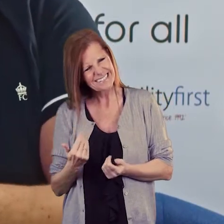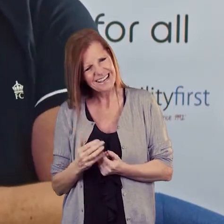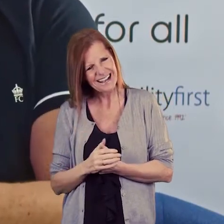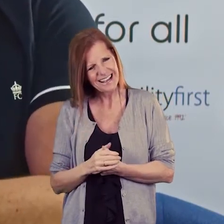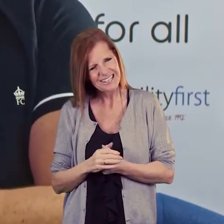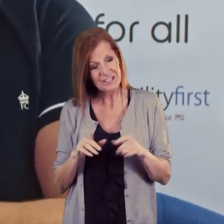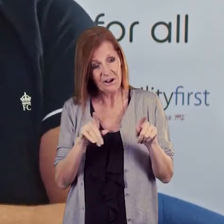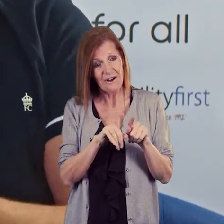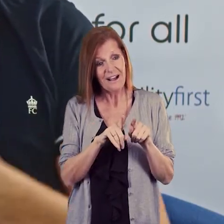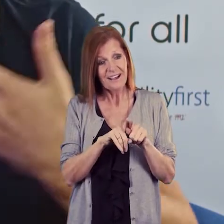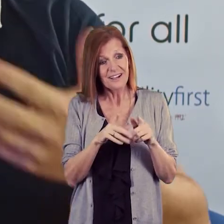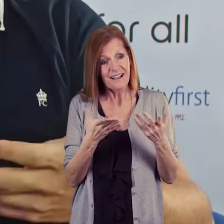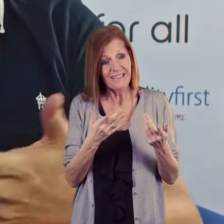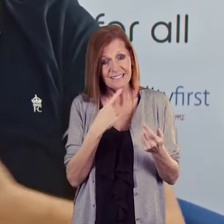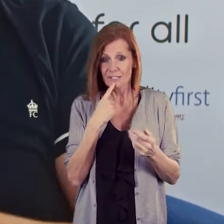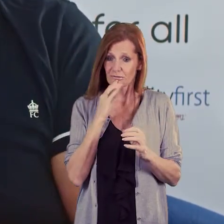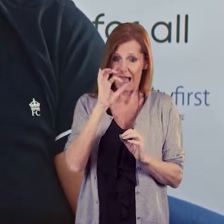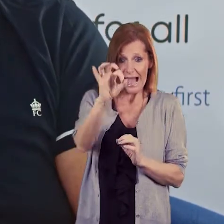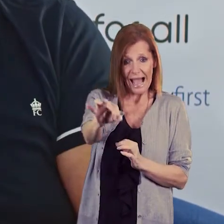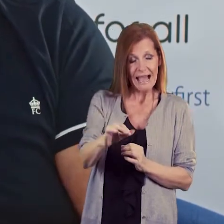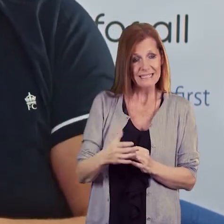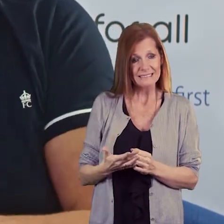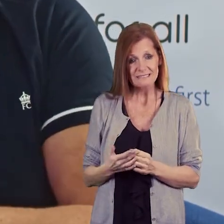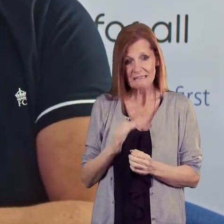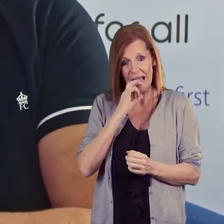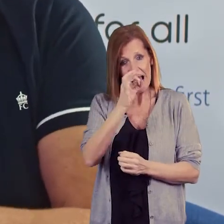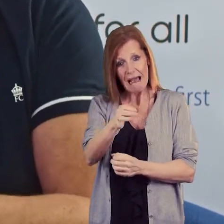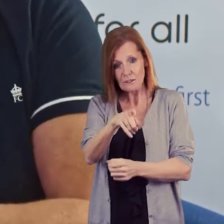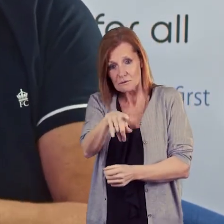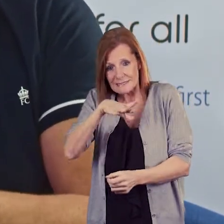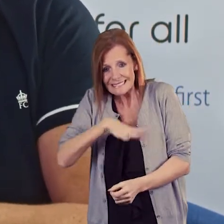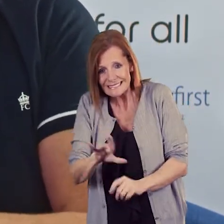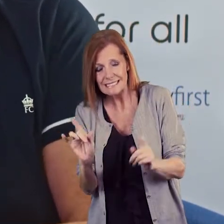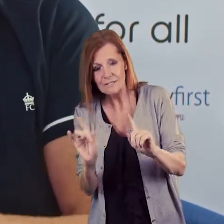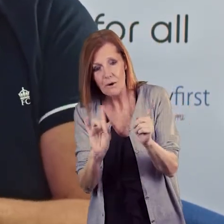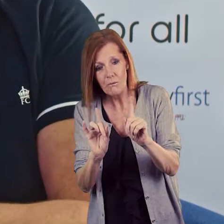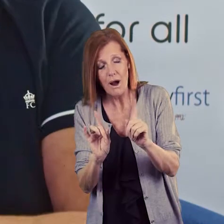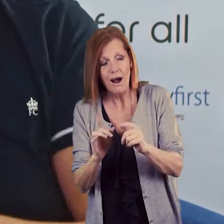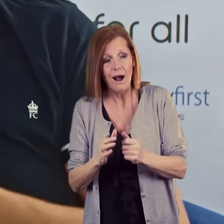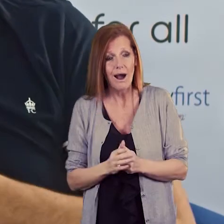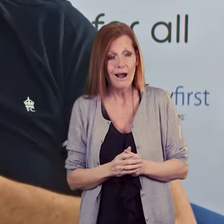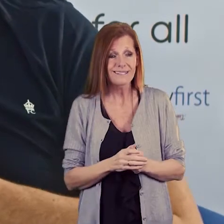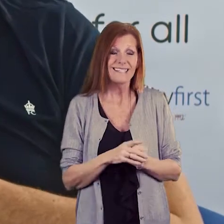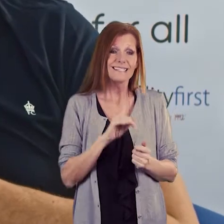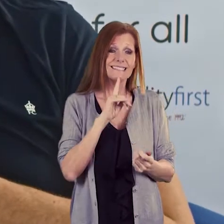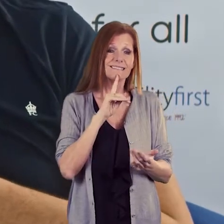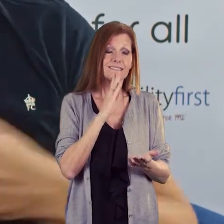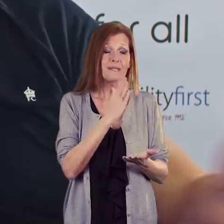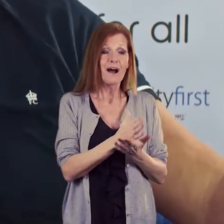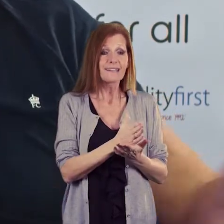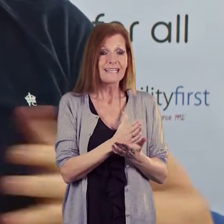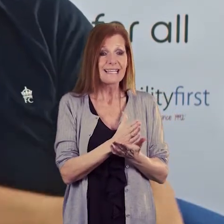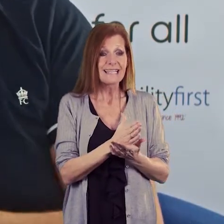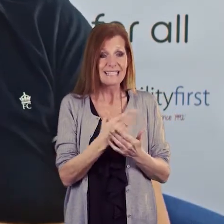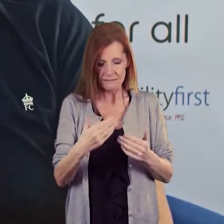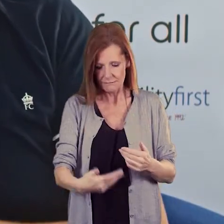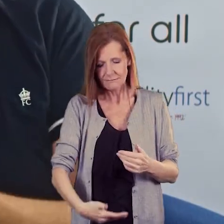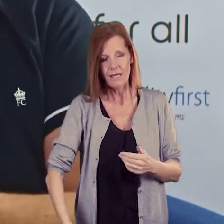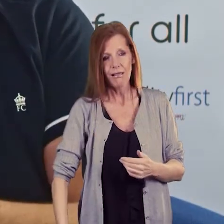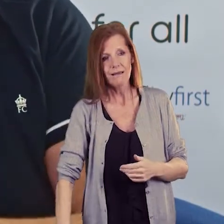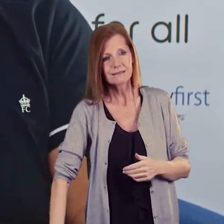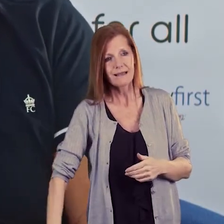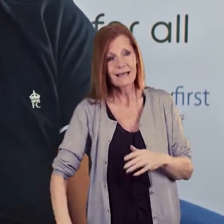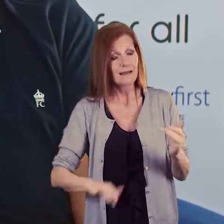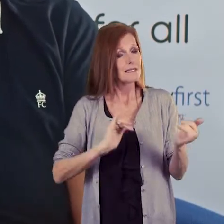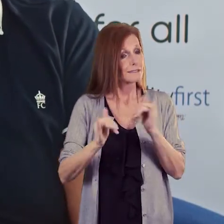I mean, obviously, like you said, you just ask people and just see what it is they need, which, I actually have to say, having lost a leg myself,